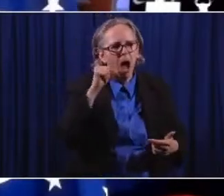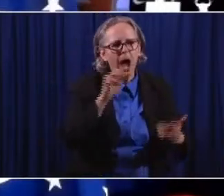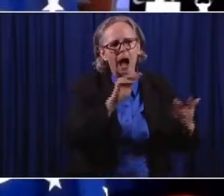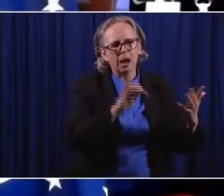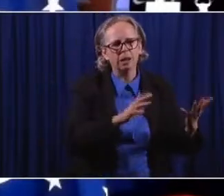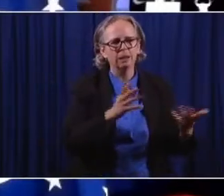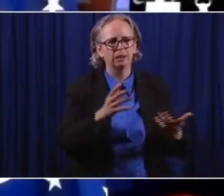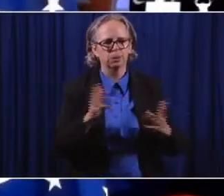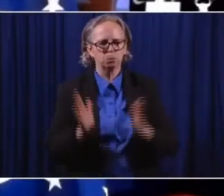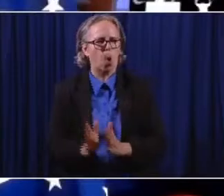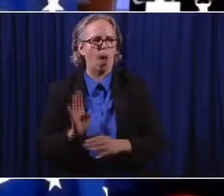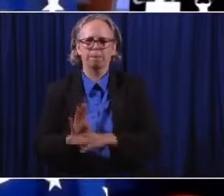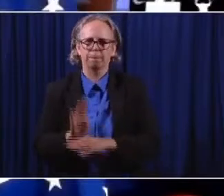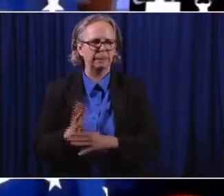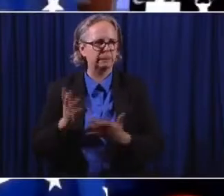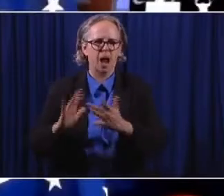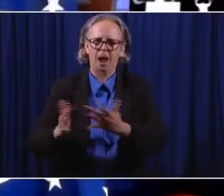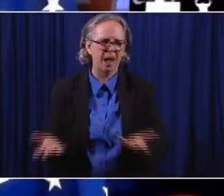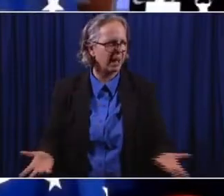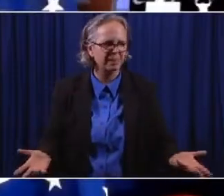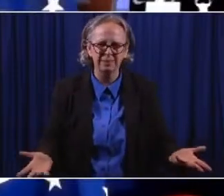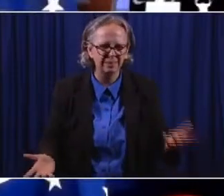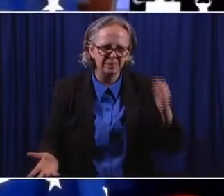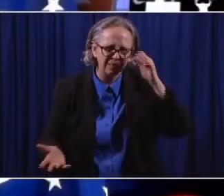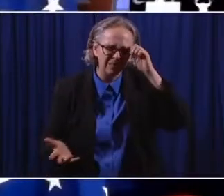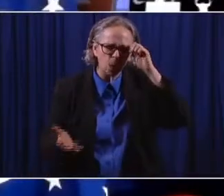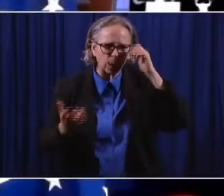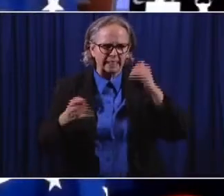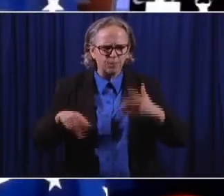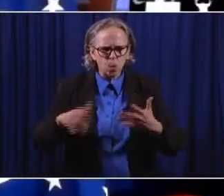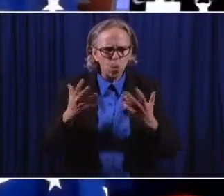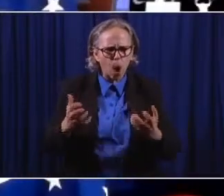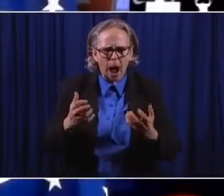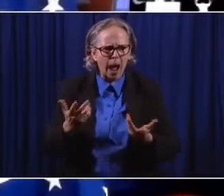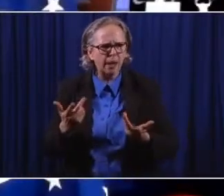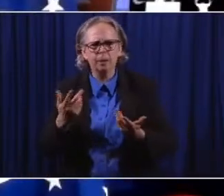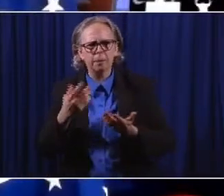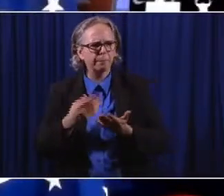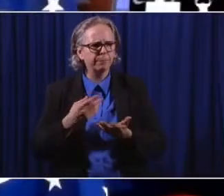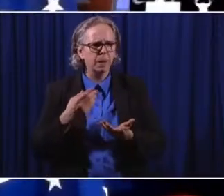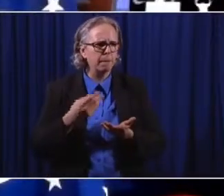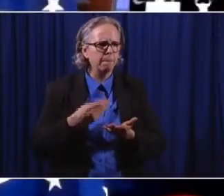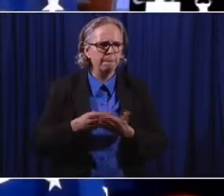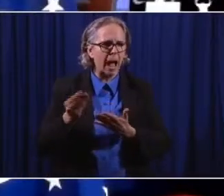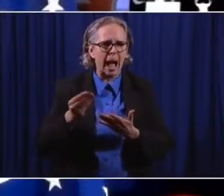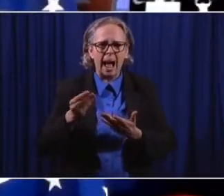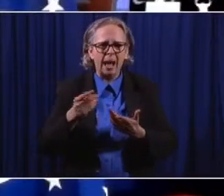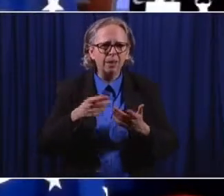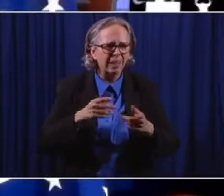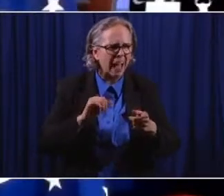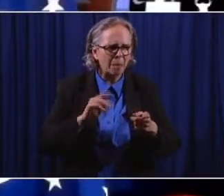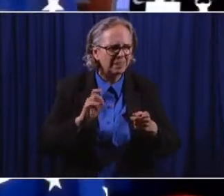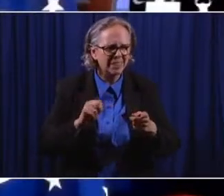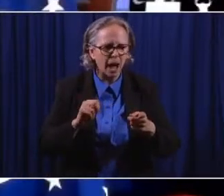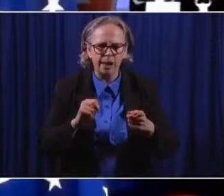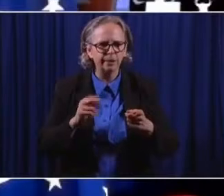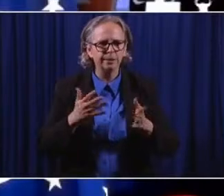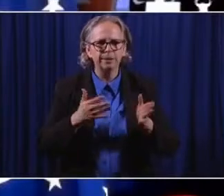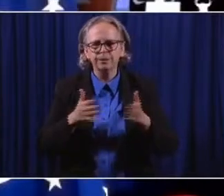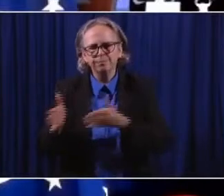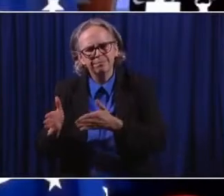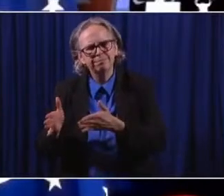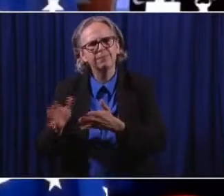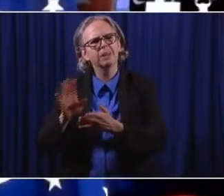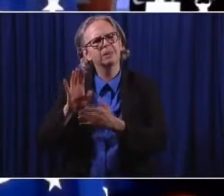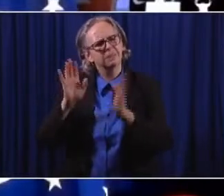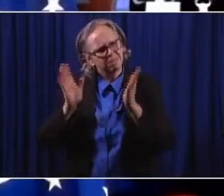that's you name it. Try to focus on a local small business owner because they are people that live in your